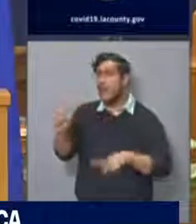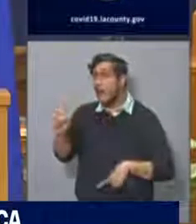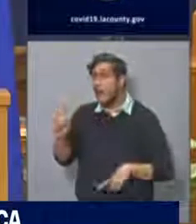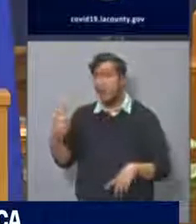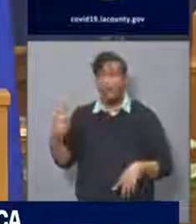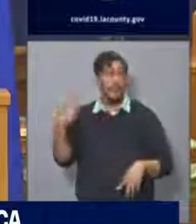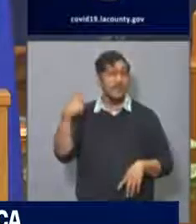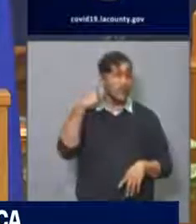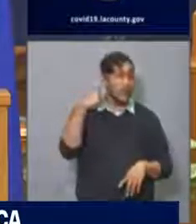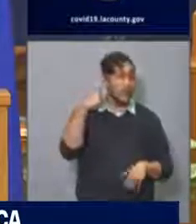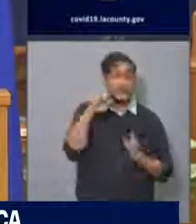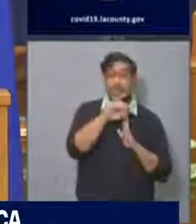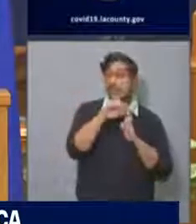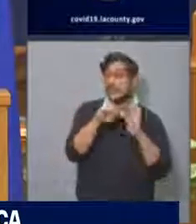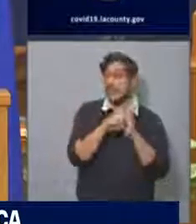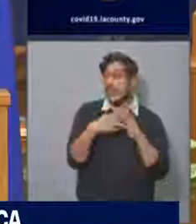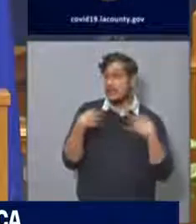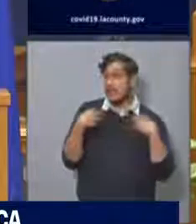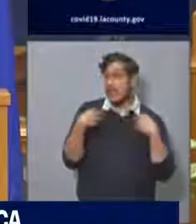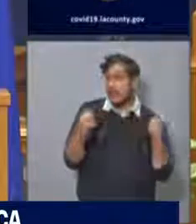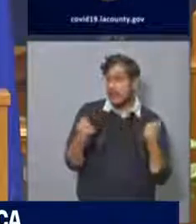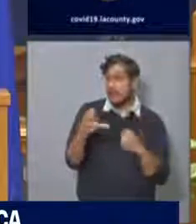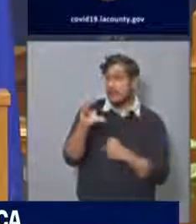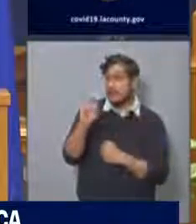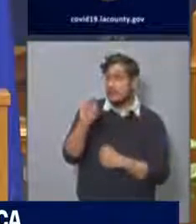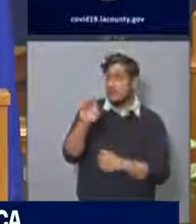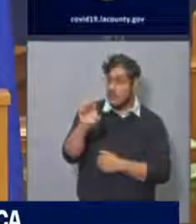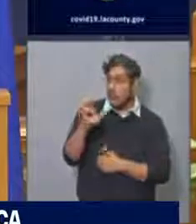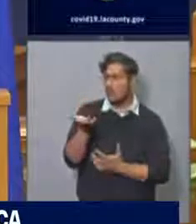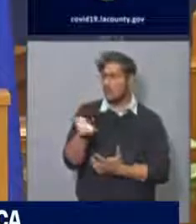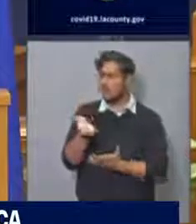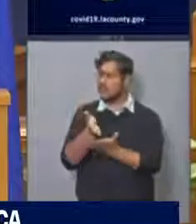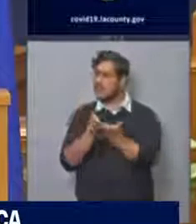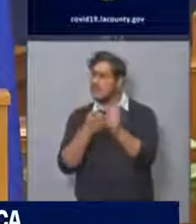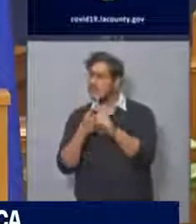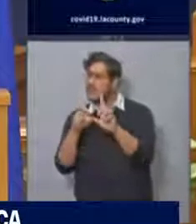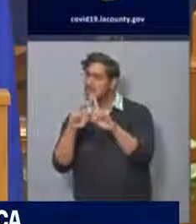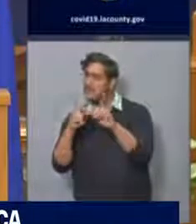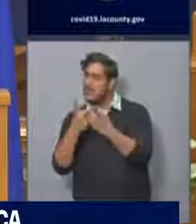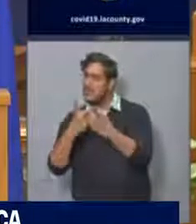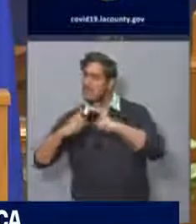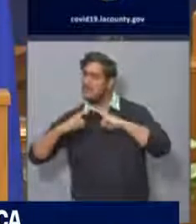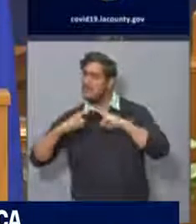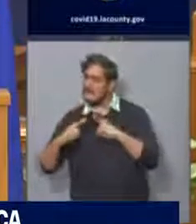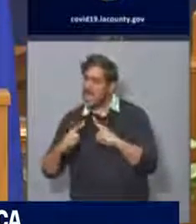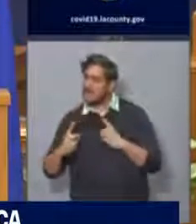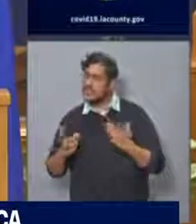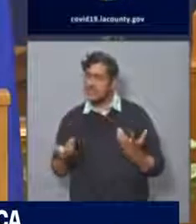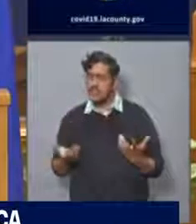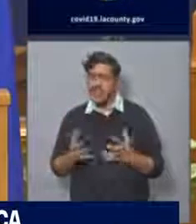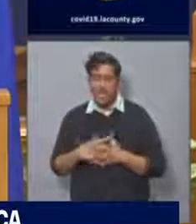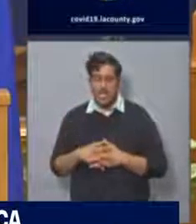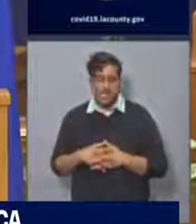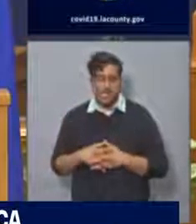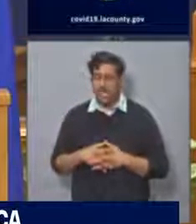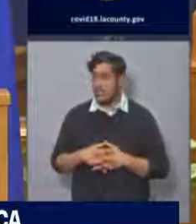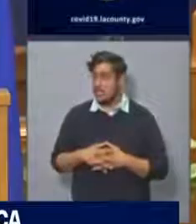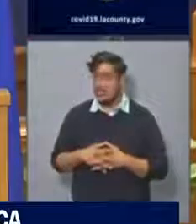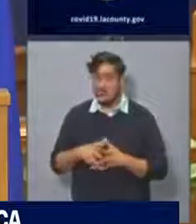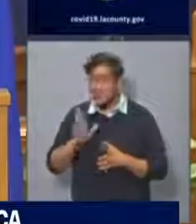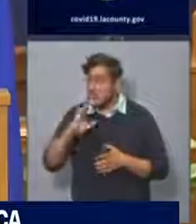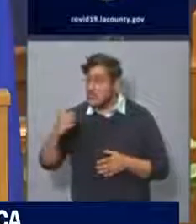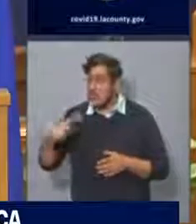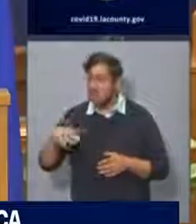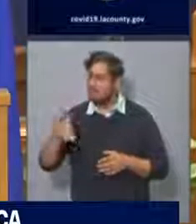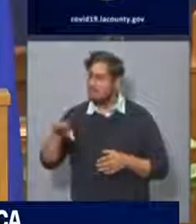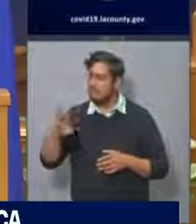health corps. I think maybe there might be some Department of Defense piece to it that might be coming in. I